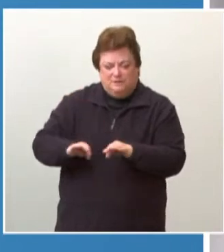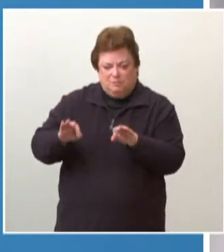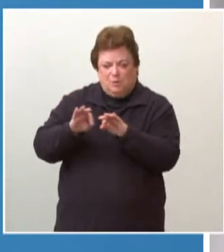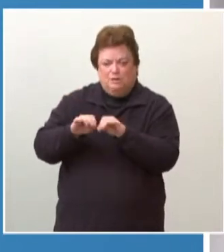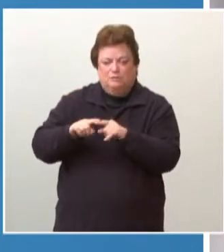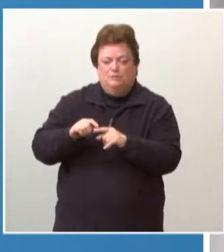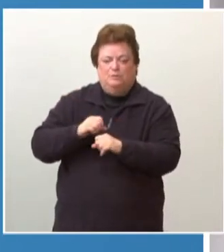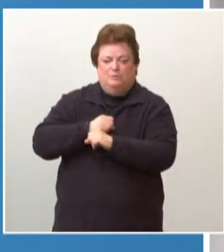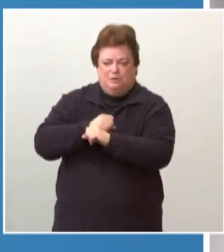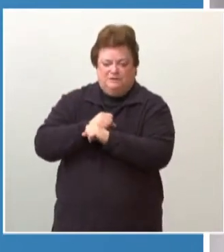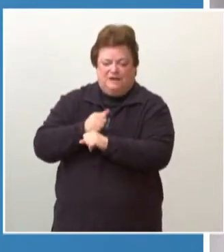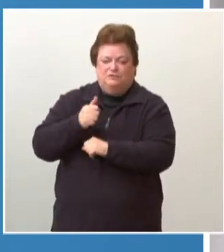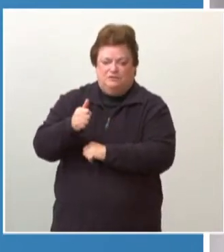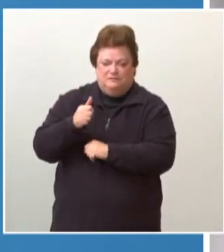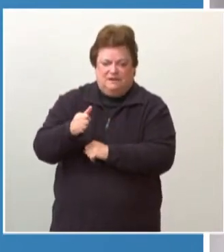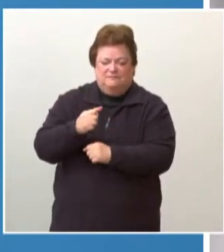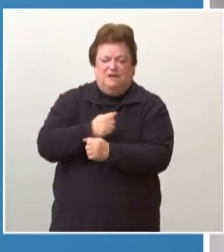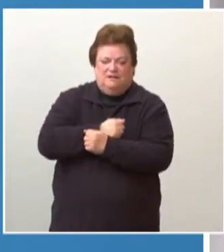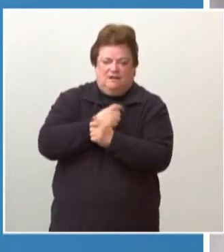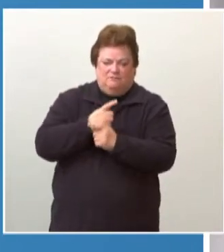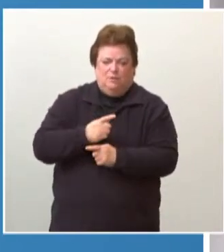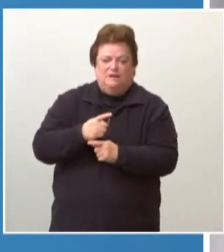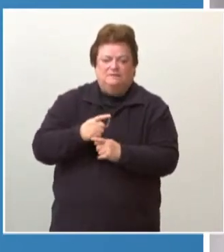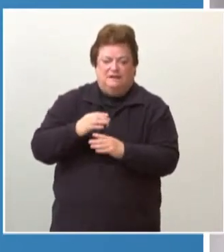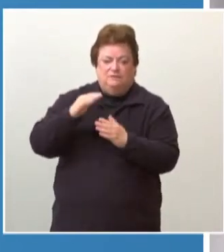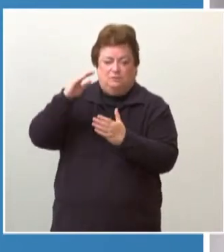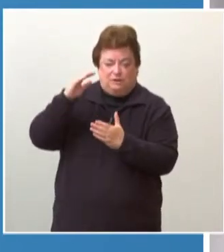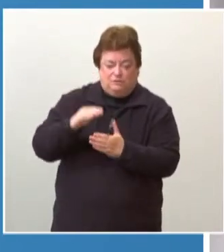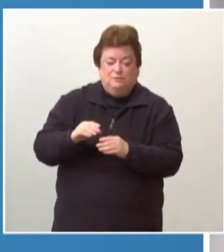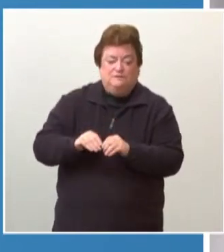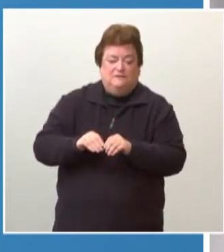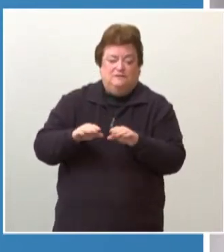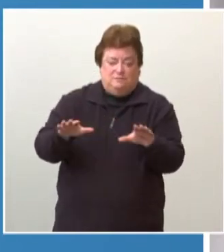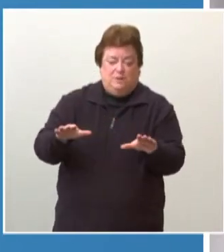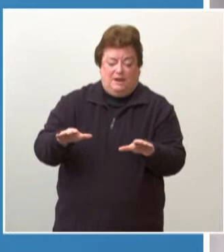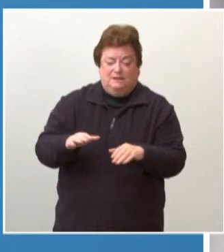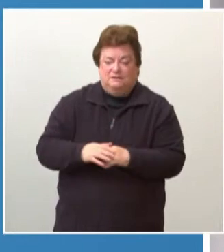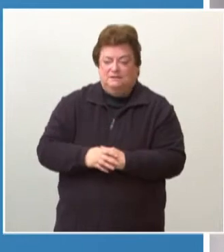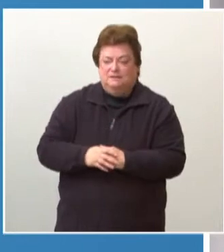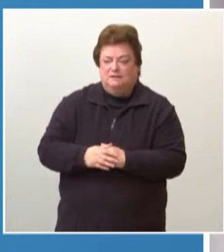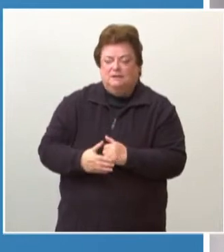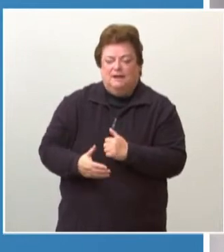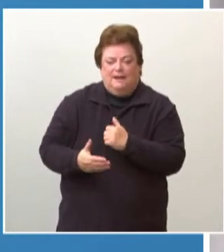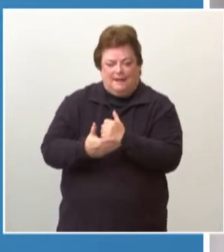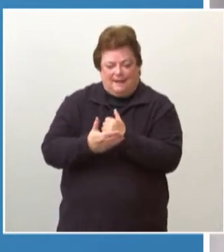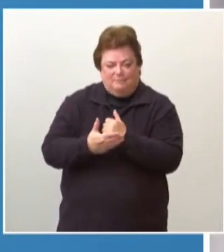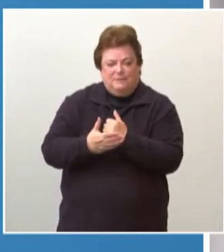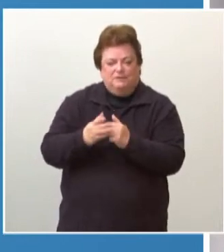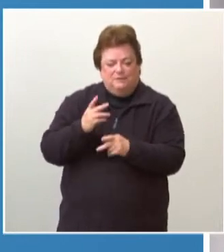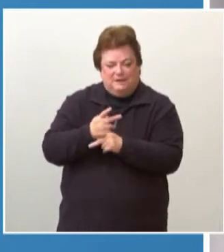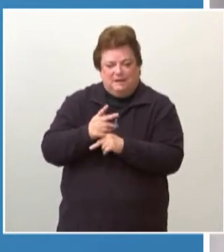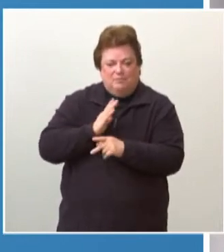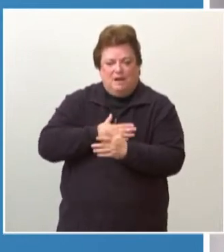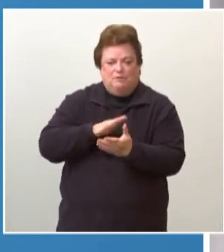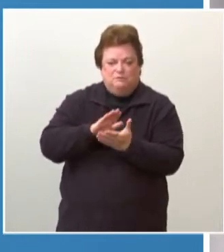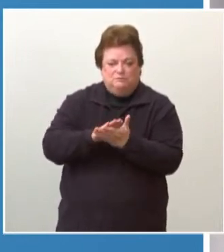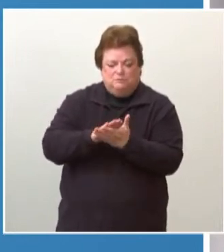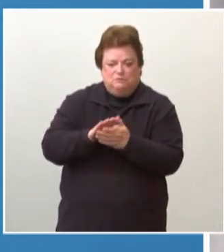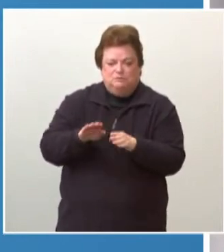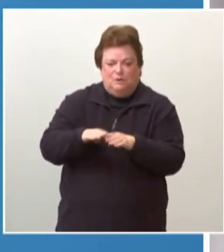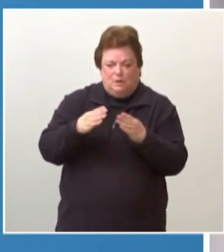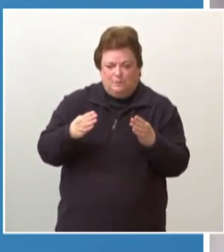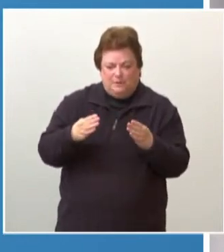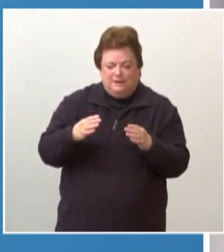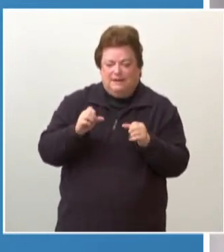loved ones and to reduce the spread of the virus. This will help keep our schools open, makes access to